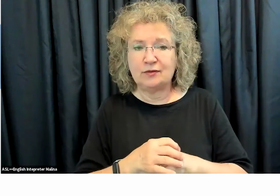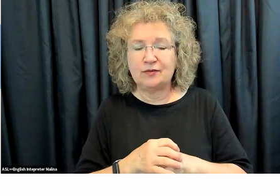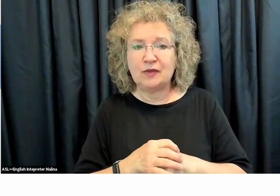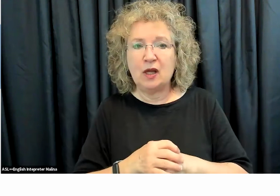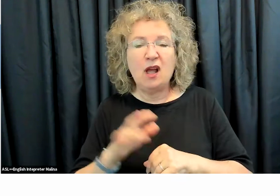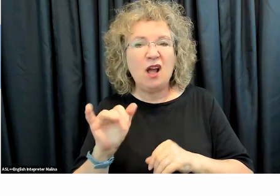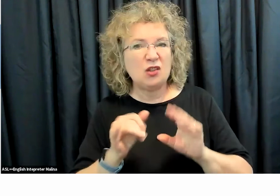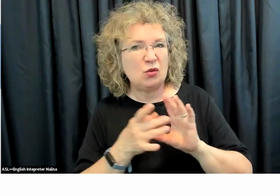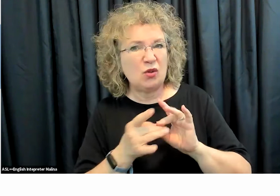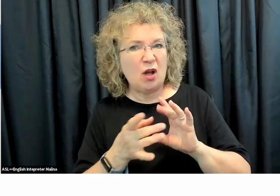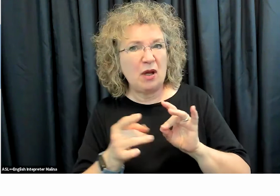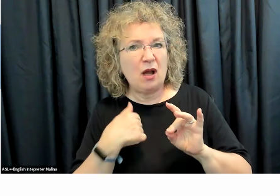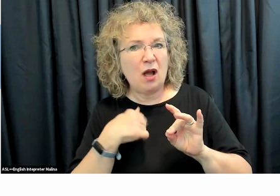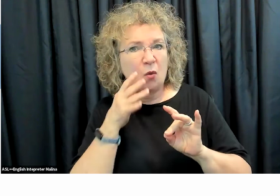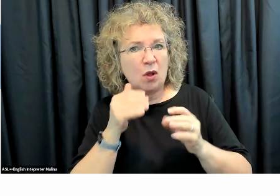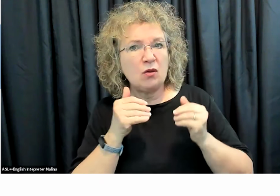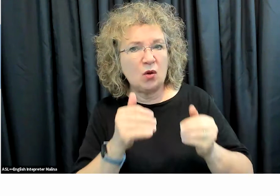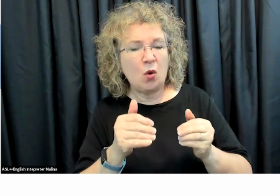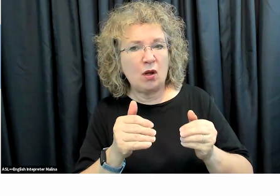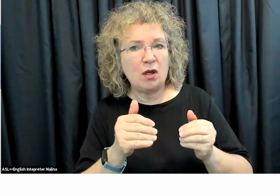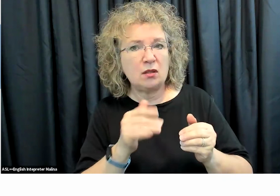to escalate and let our presenters